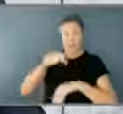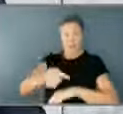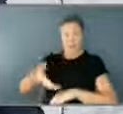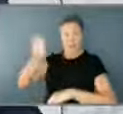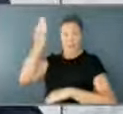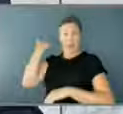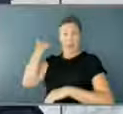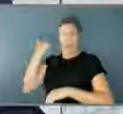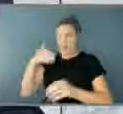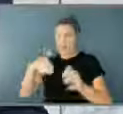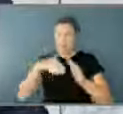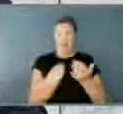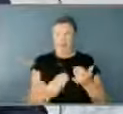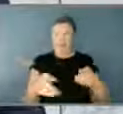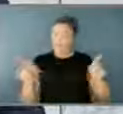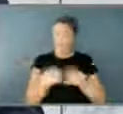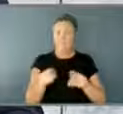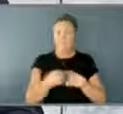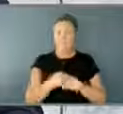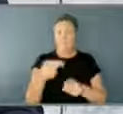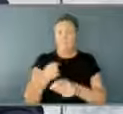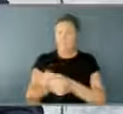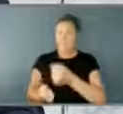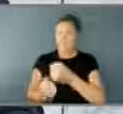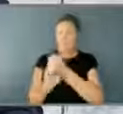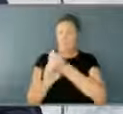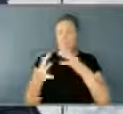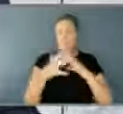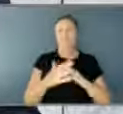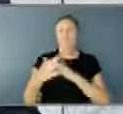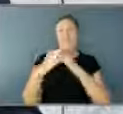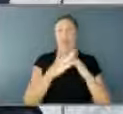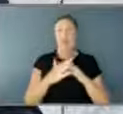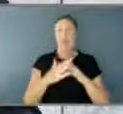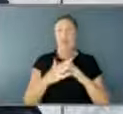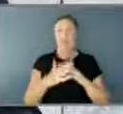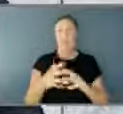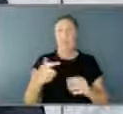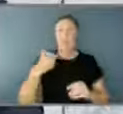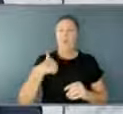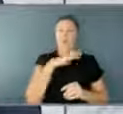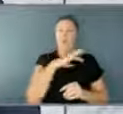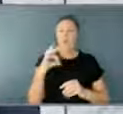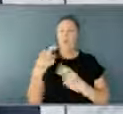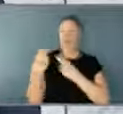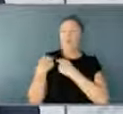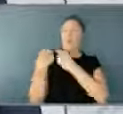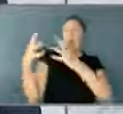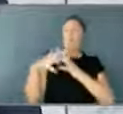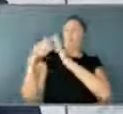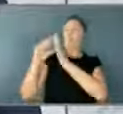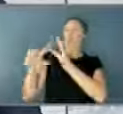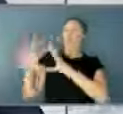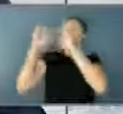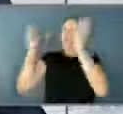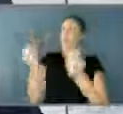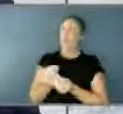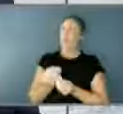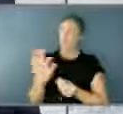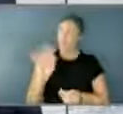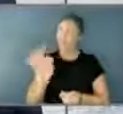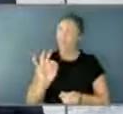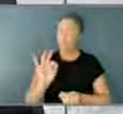United States, but we never leave it to the United States. We do our share of the heavy lifting in this relationship, and that is absolutely